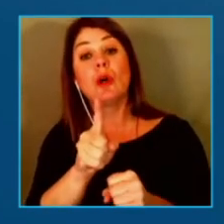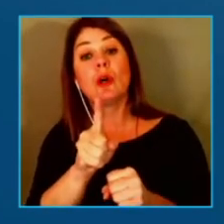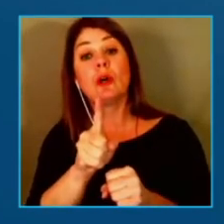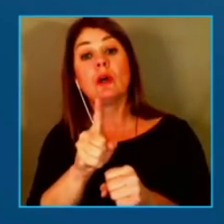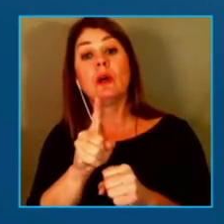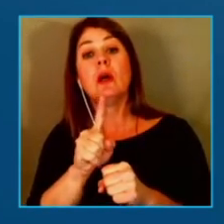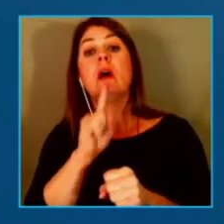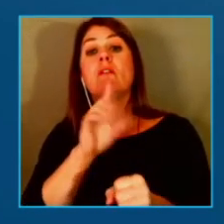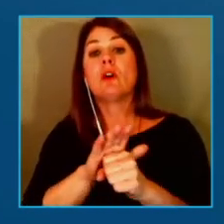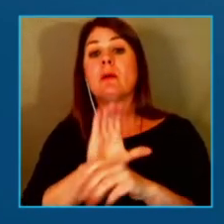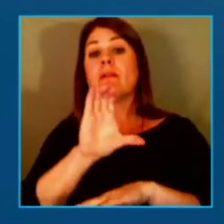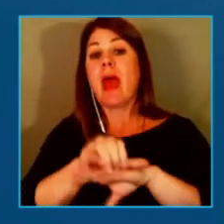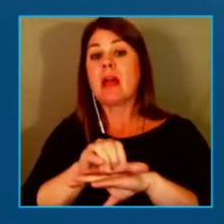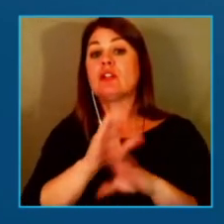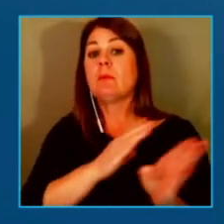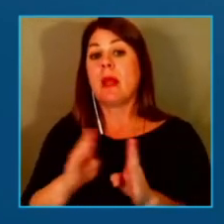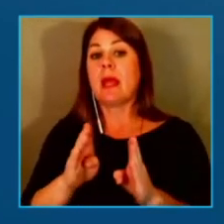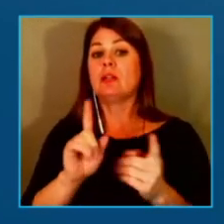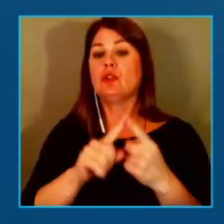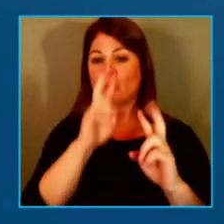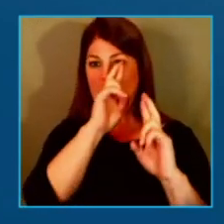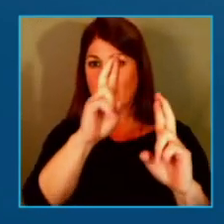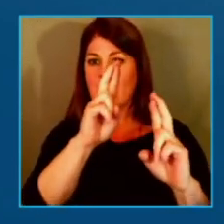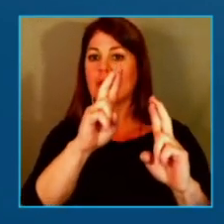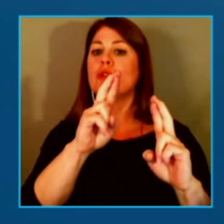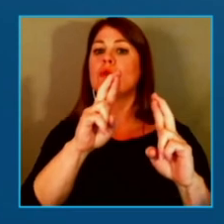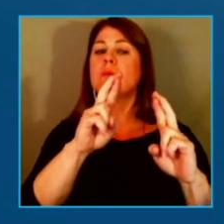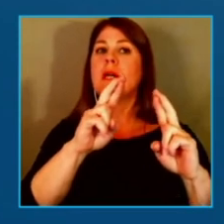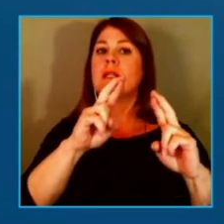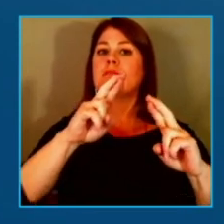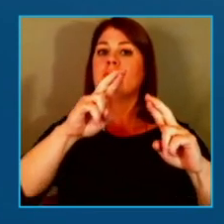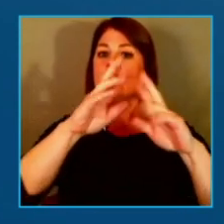to diversifying the state committee.